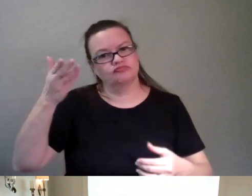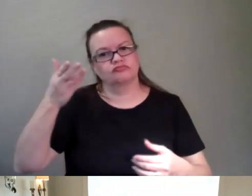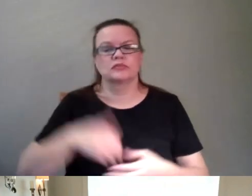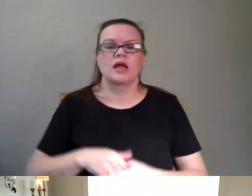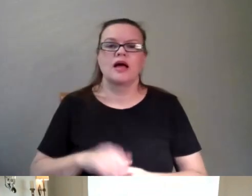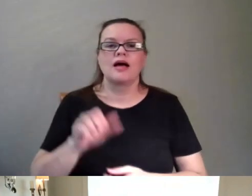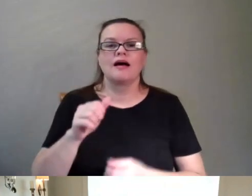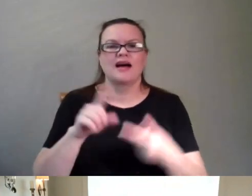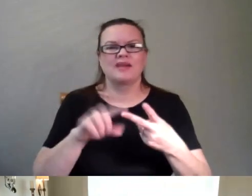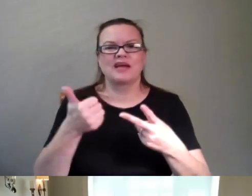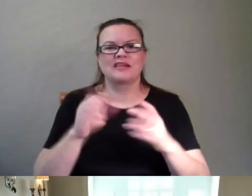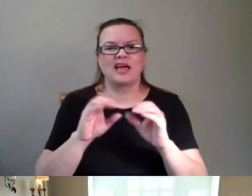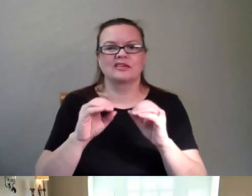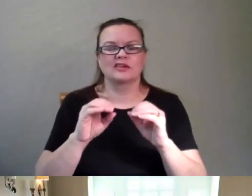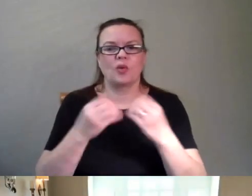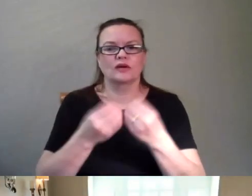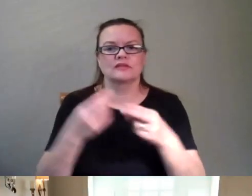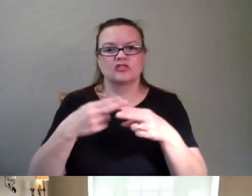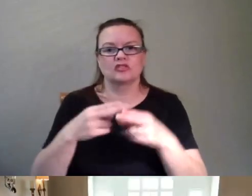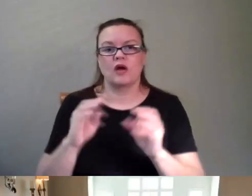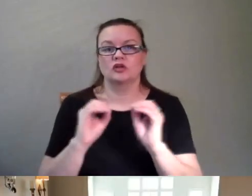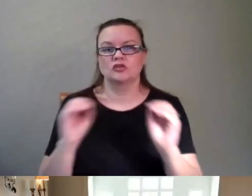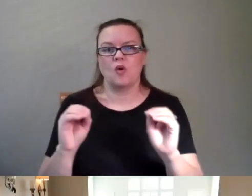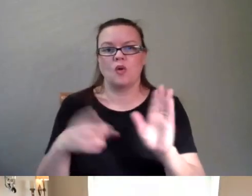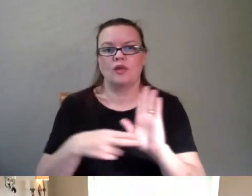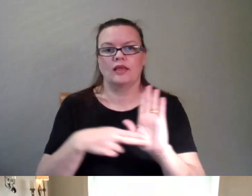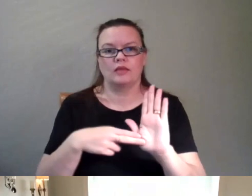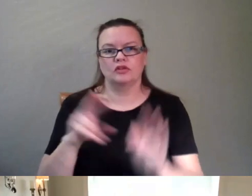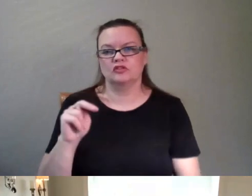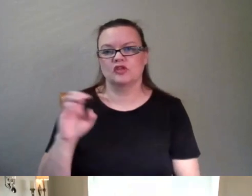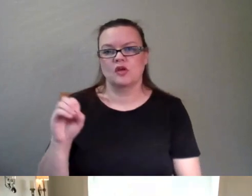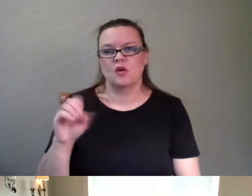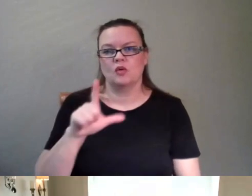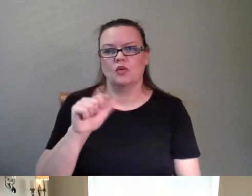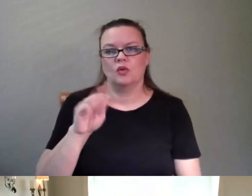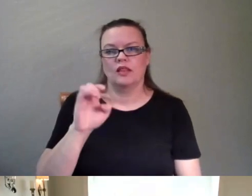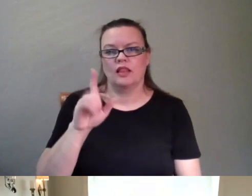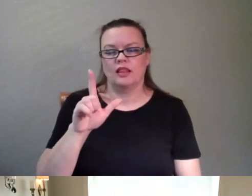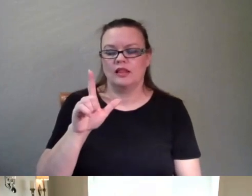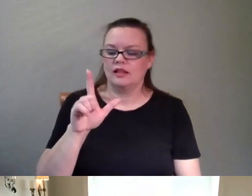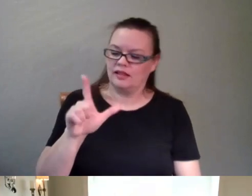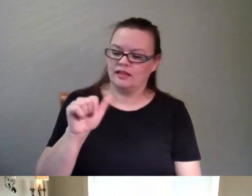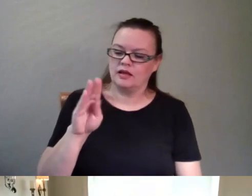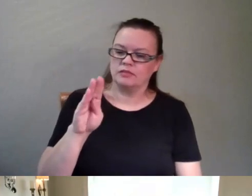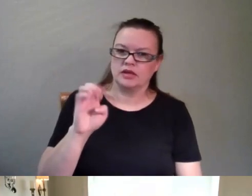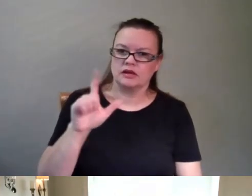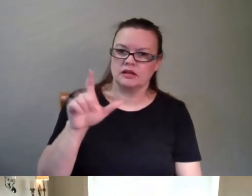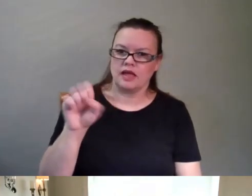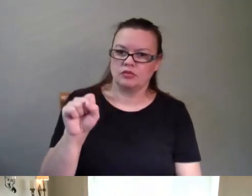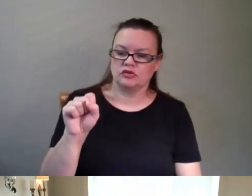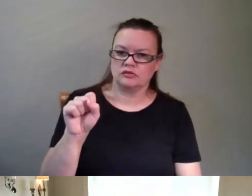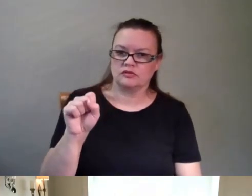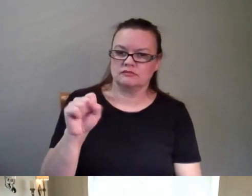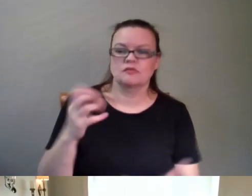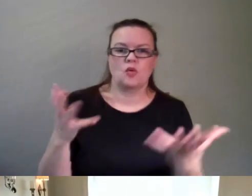is trying to organize in this area. What do you think is the possibility of that? And part of that, as I conceive of it,